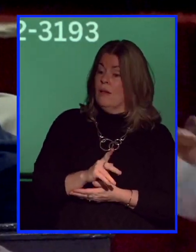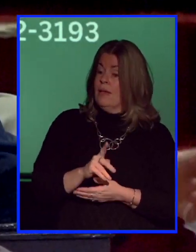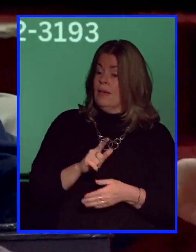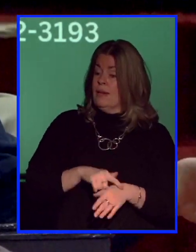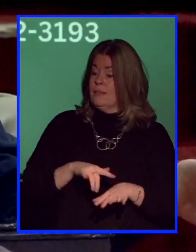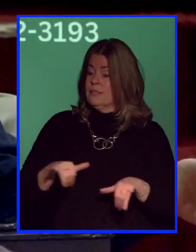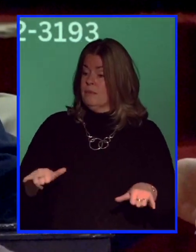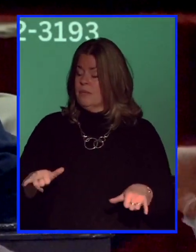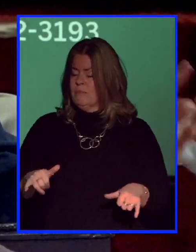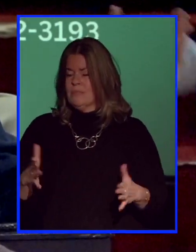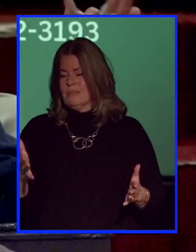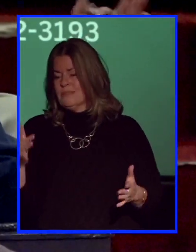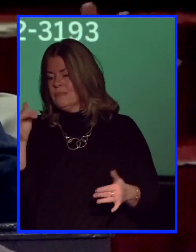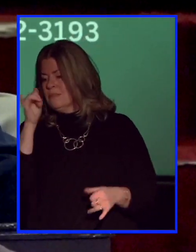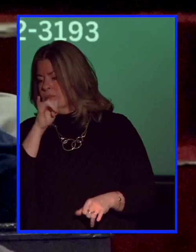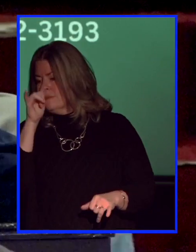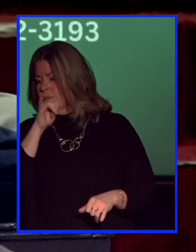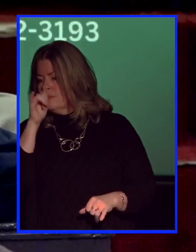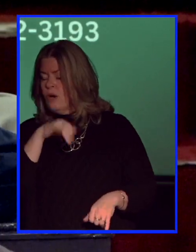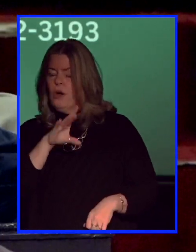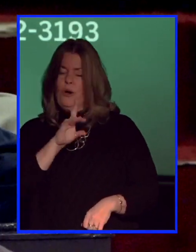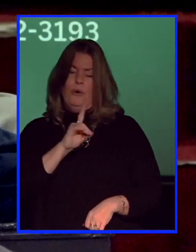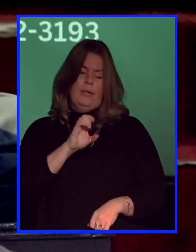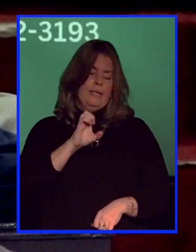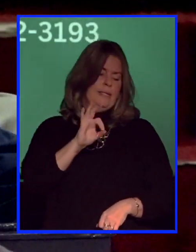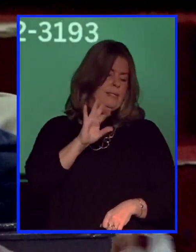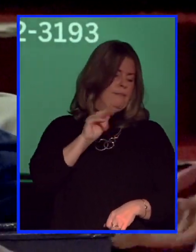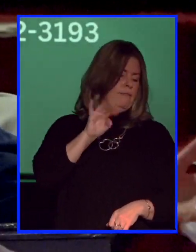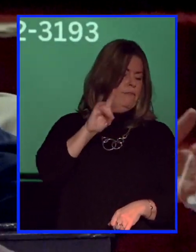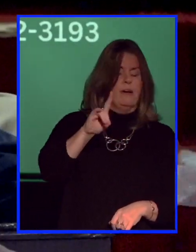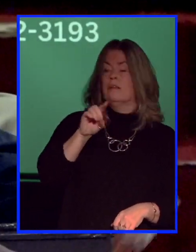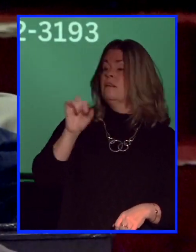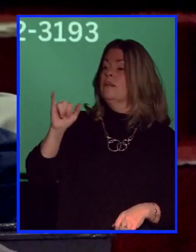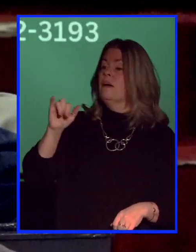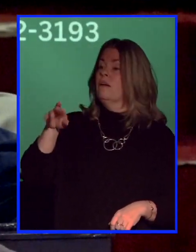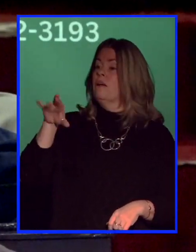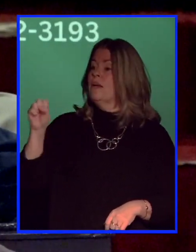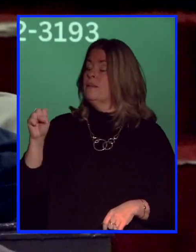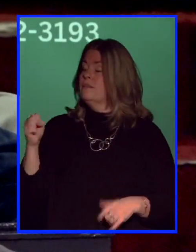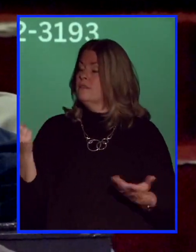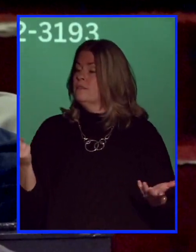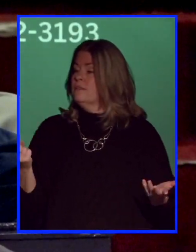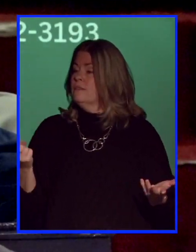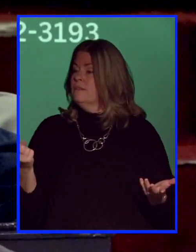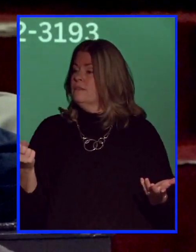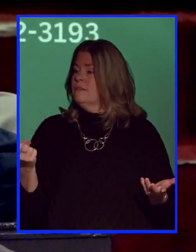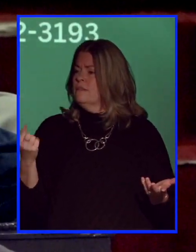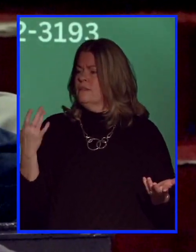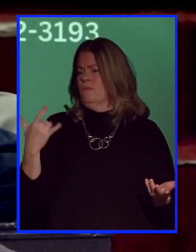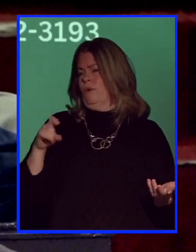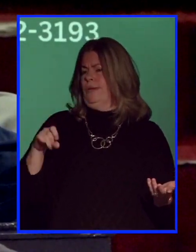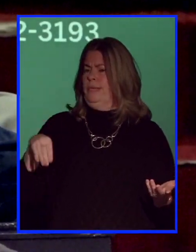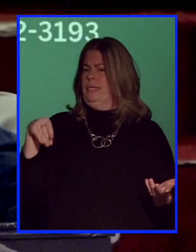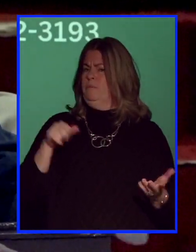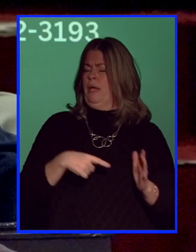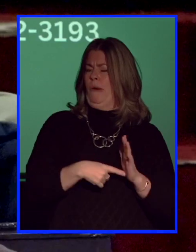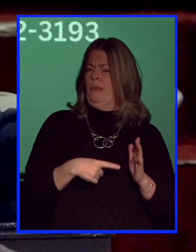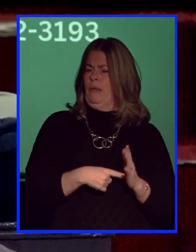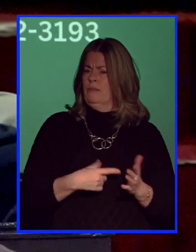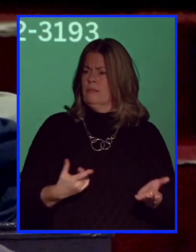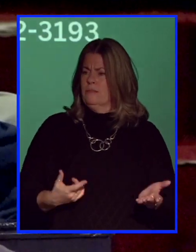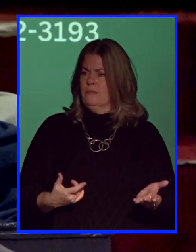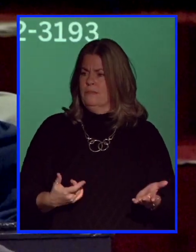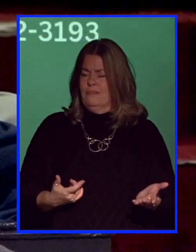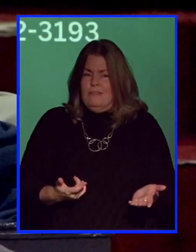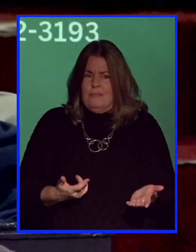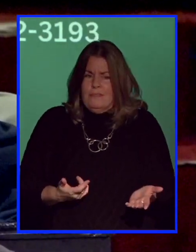this nonsense about, well, we're going to defund the IRS because, you know, why would we need to pay our bills?